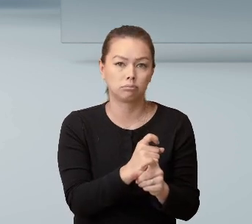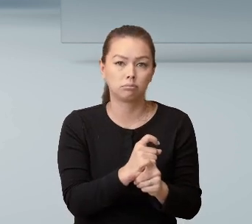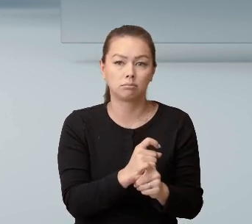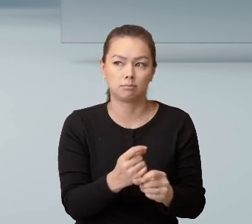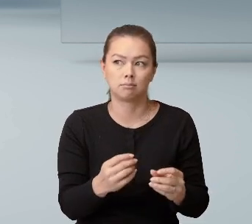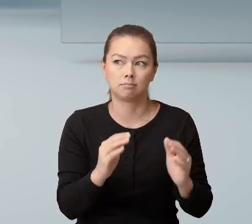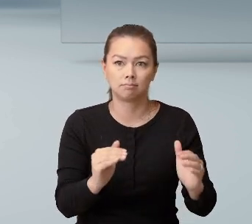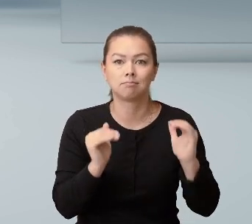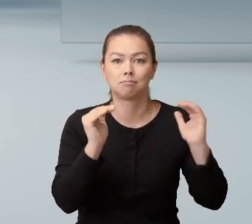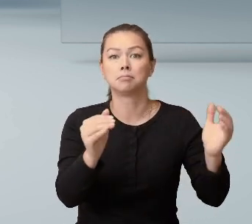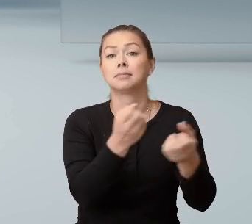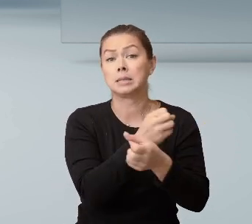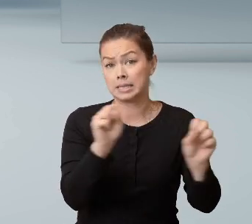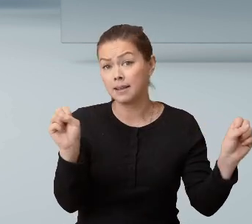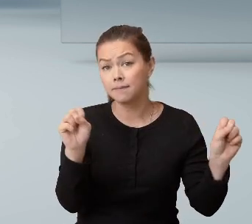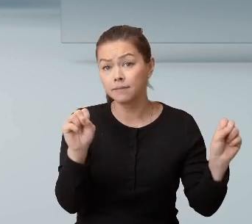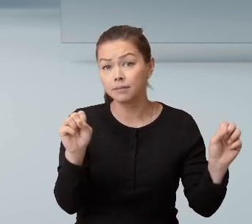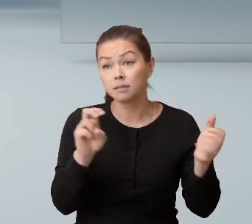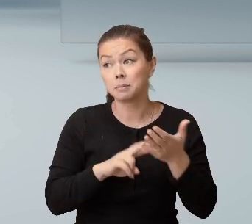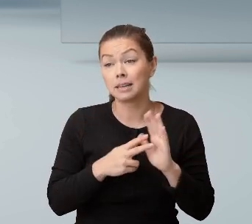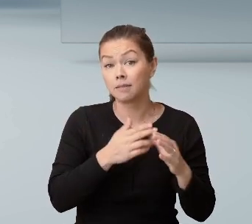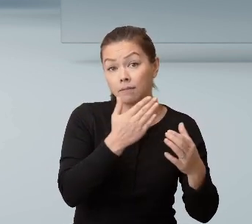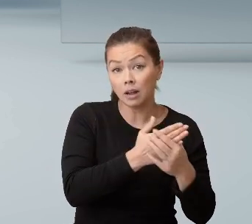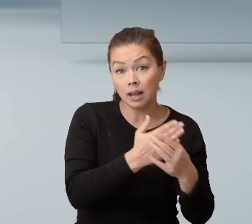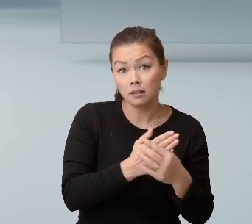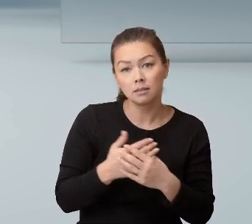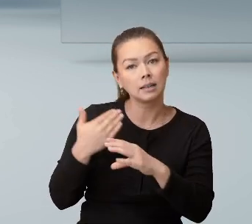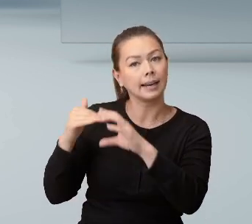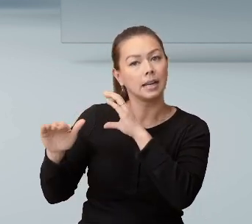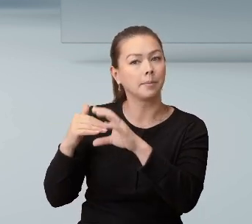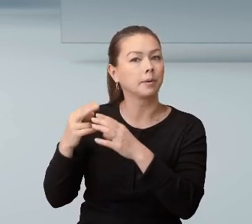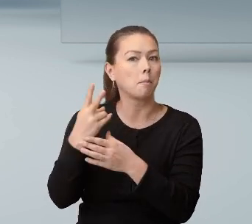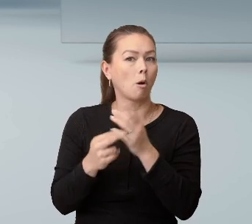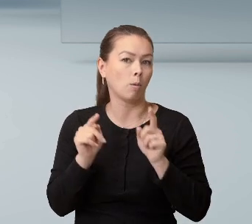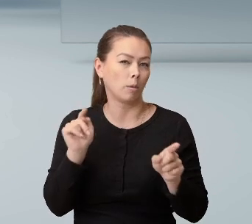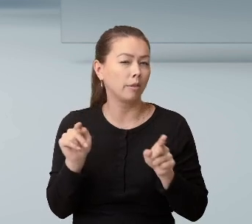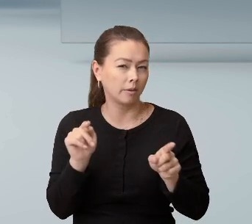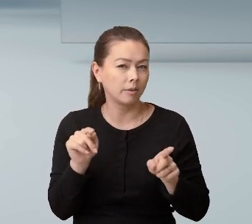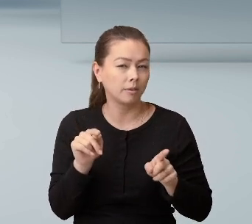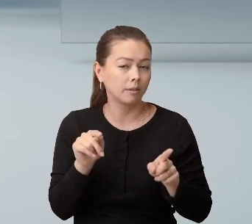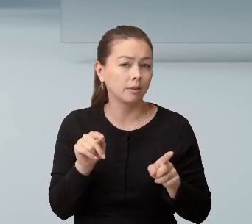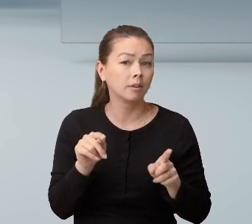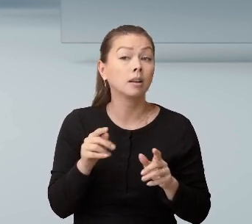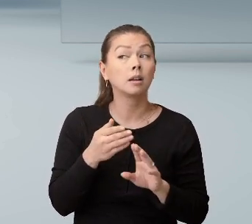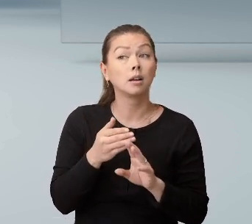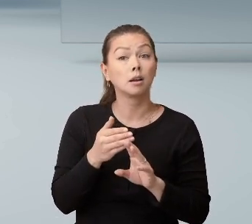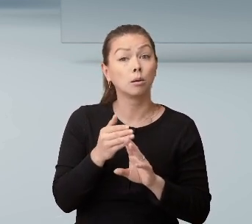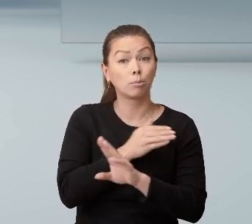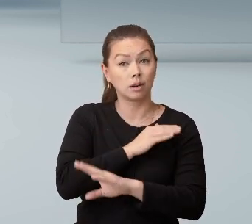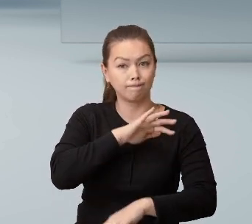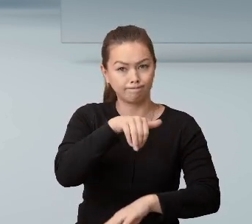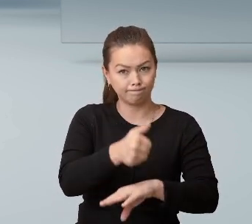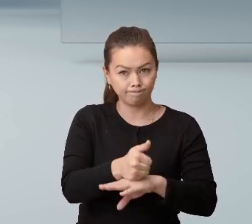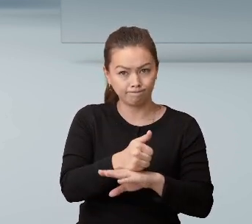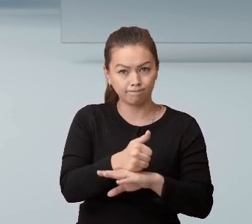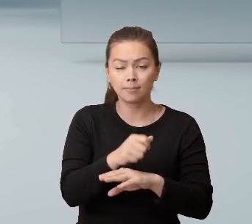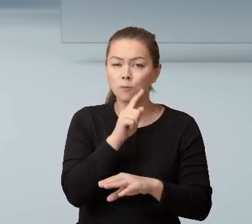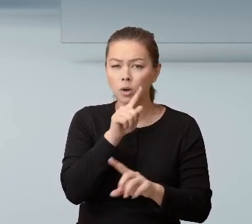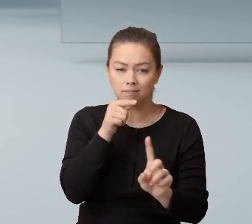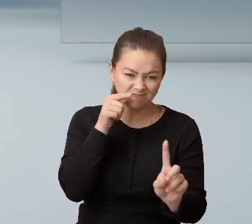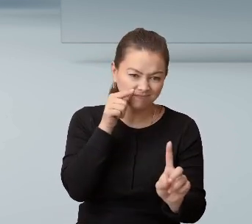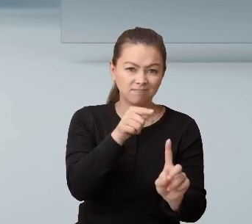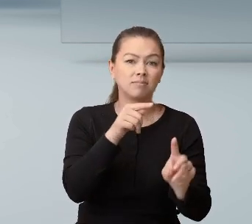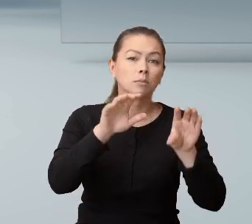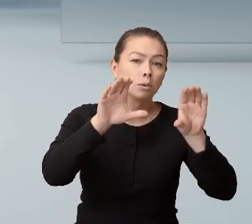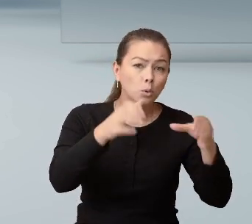keep it more safe. And this applies to emails as well as files. Now, the encryption can be pre-configured to,